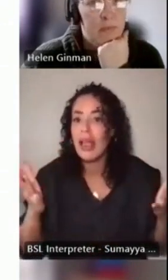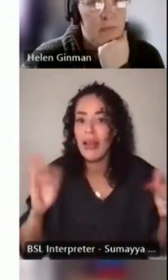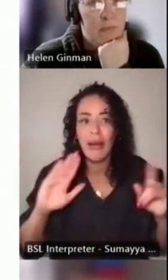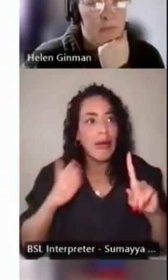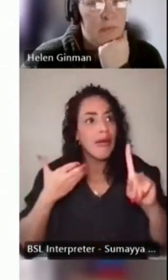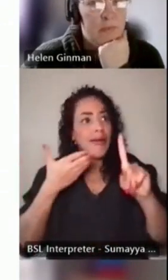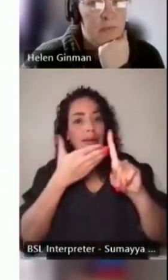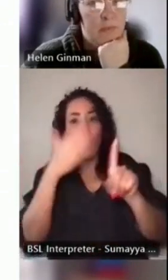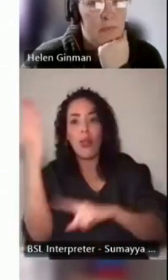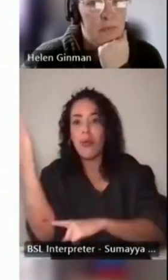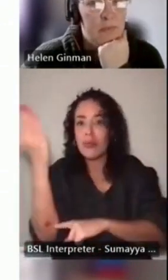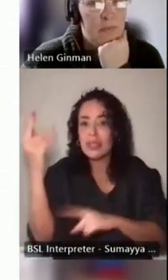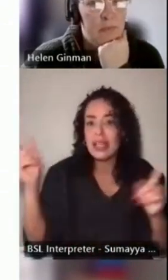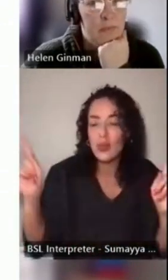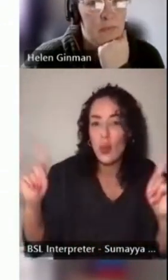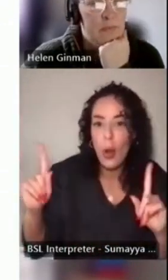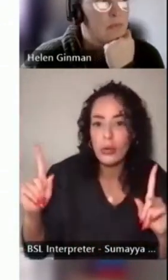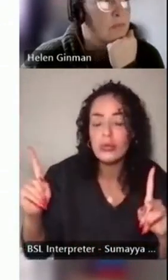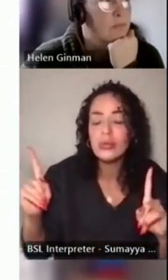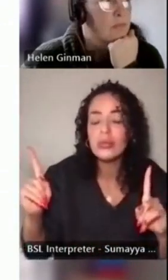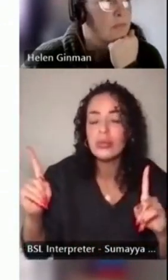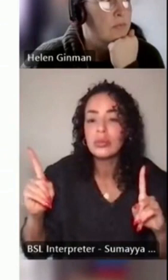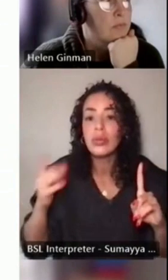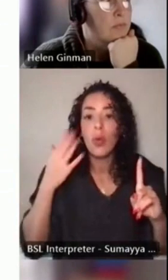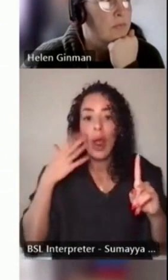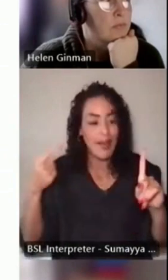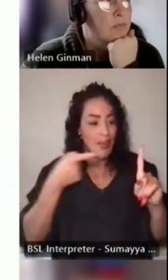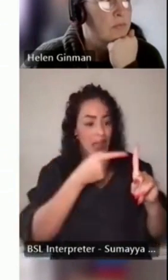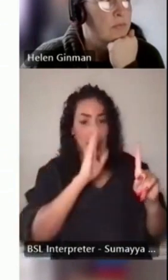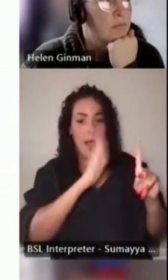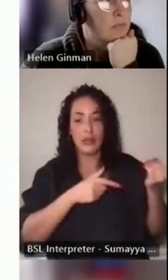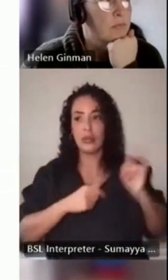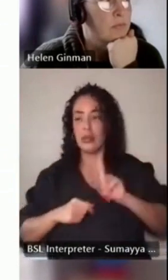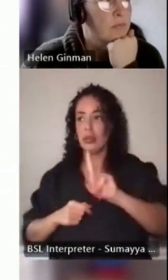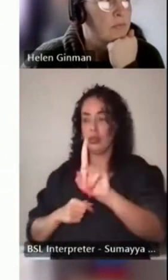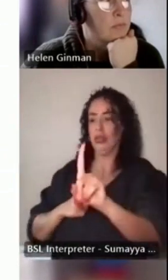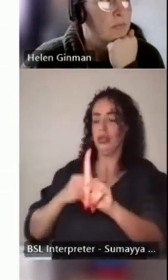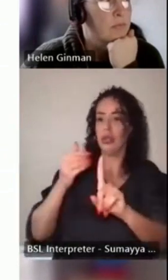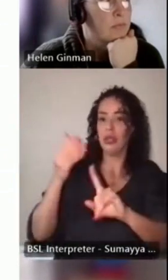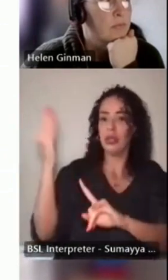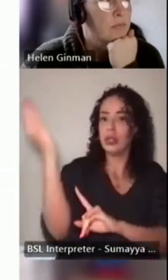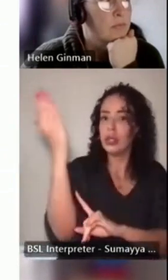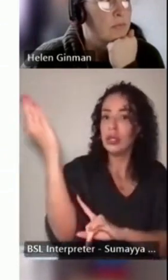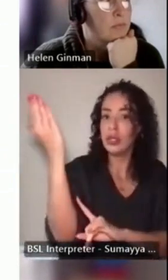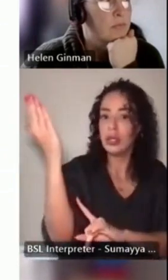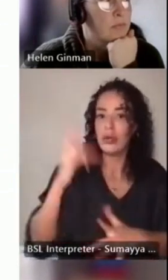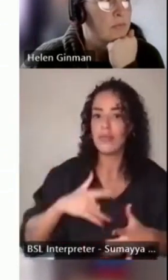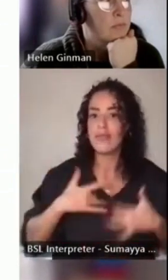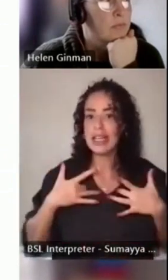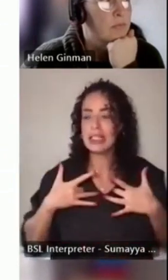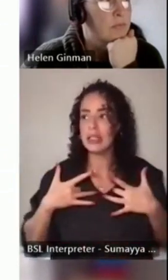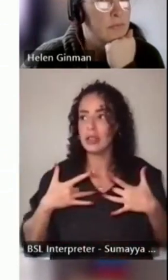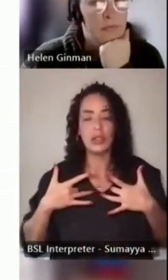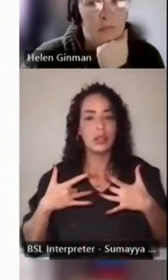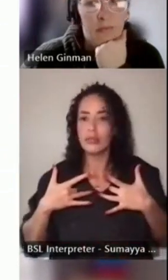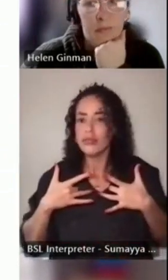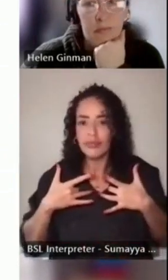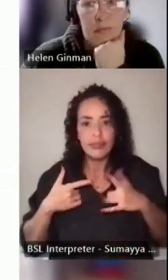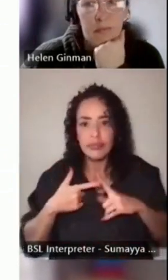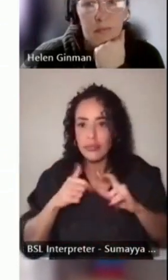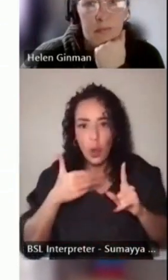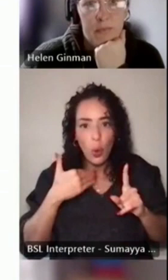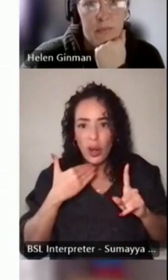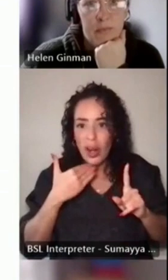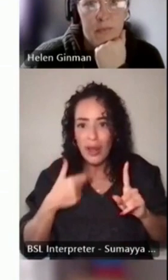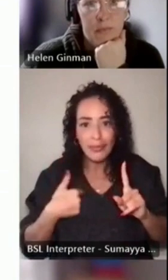presentation are. So when it comes to them delivering it, they might find that actually it hasn't been done to how they would like